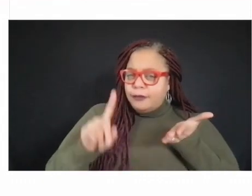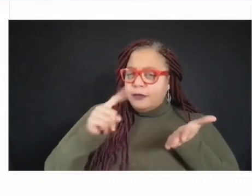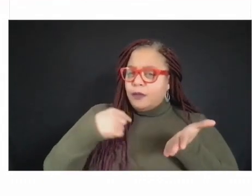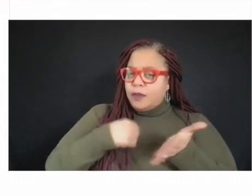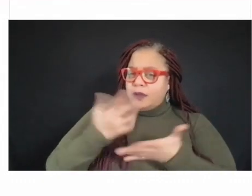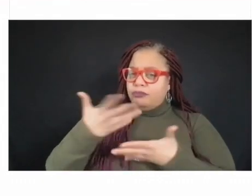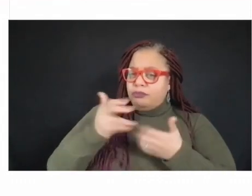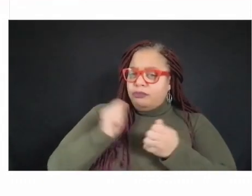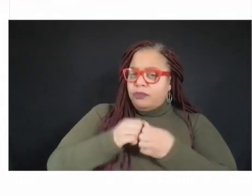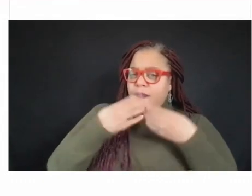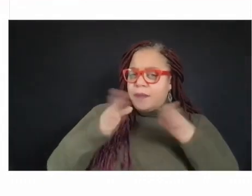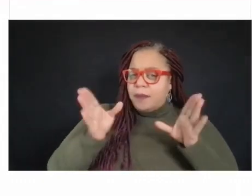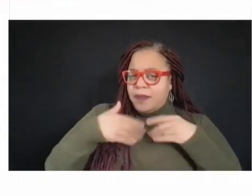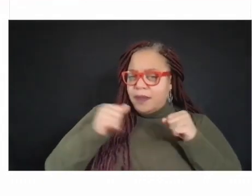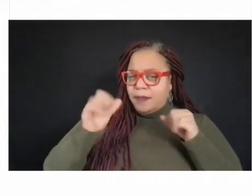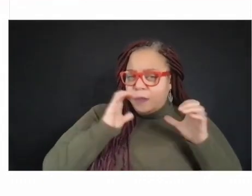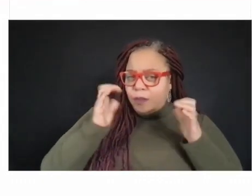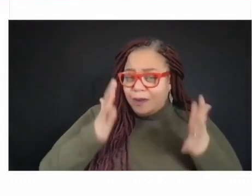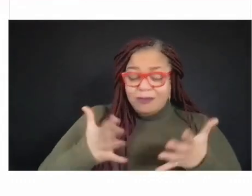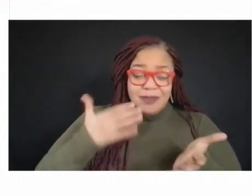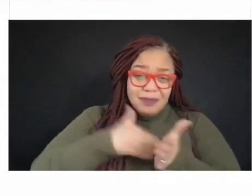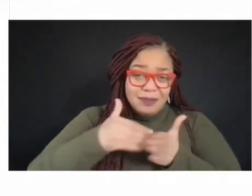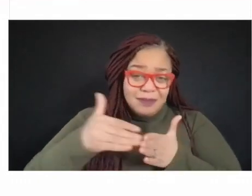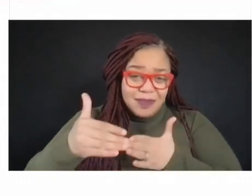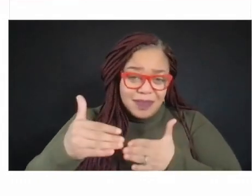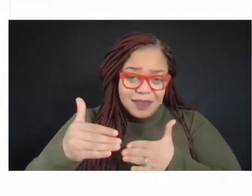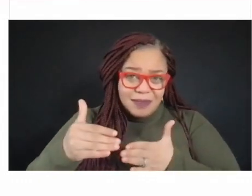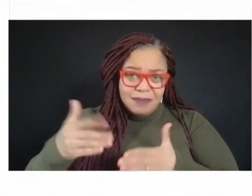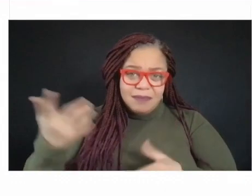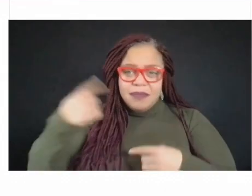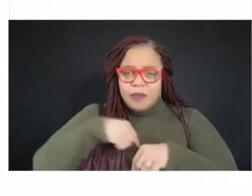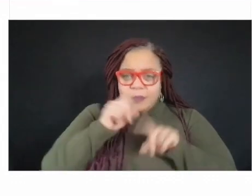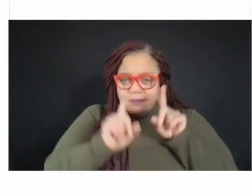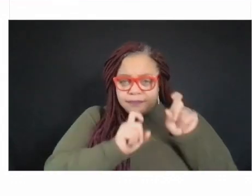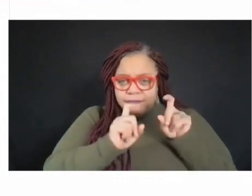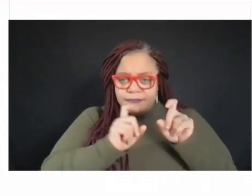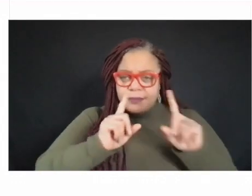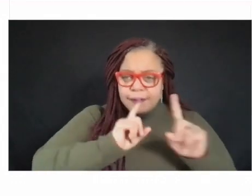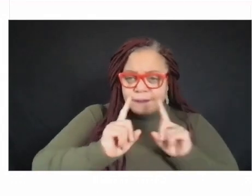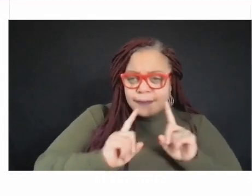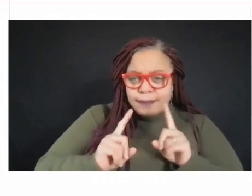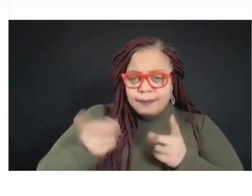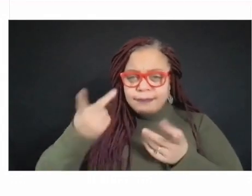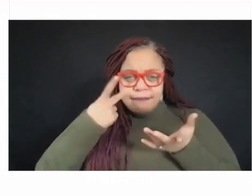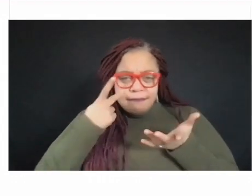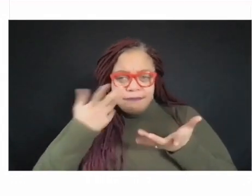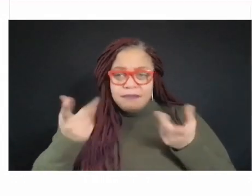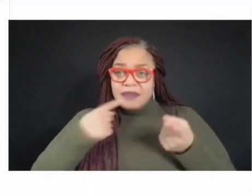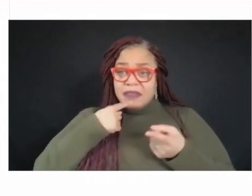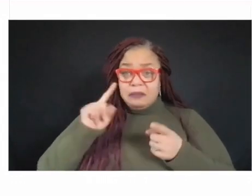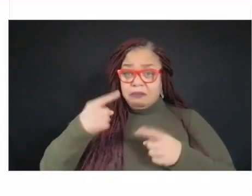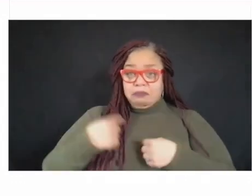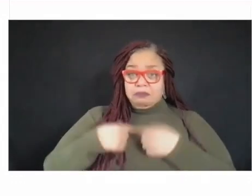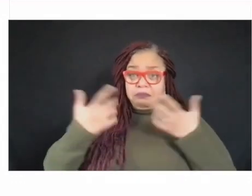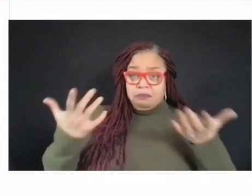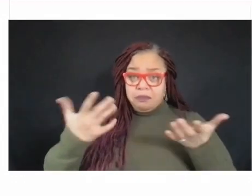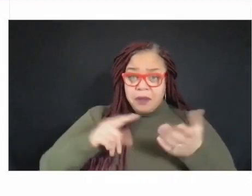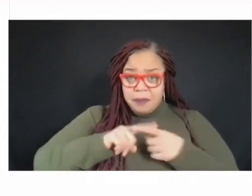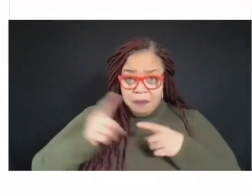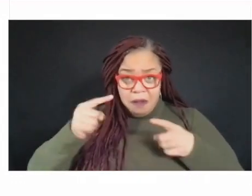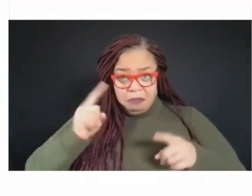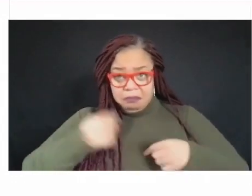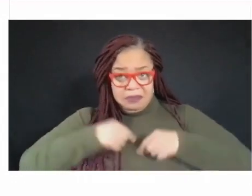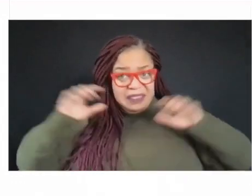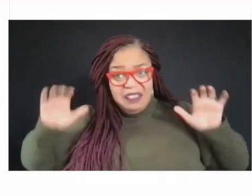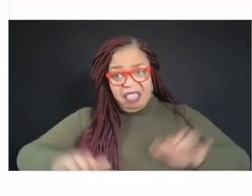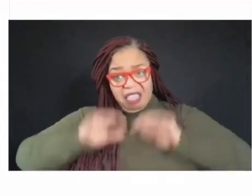we're interviewing them and they say, it's just me doing all this work. And I think that a lot of times